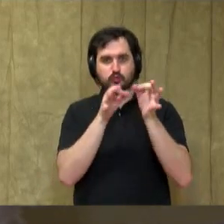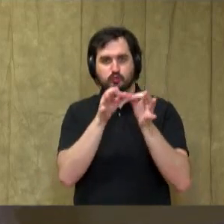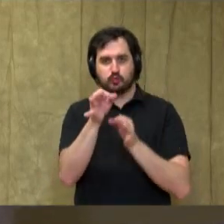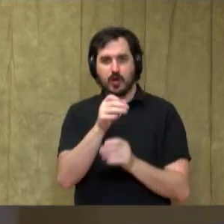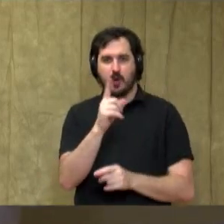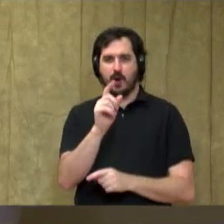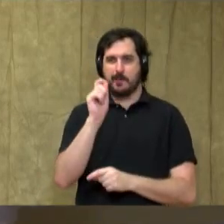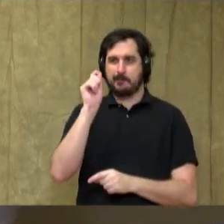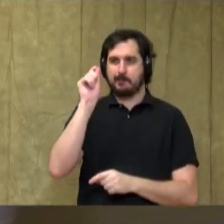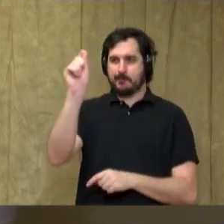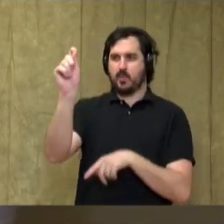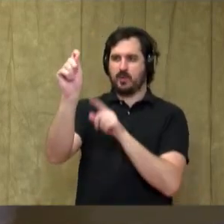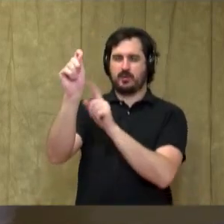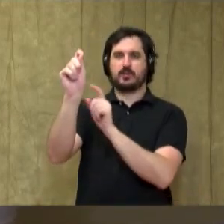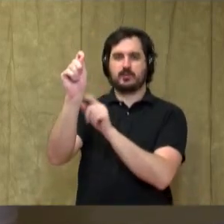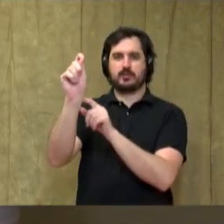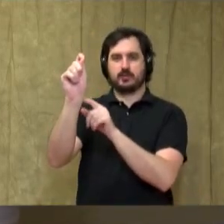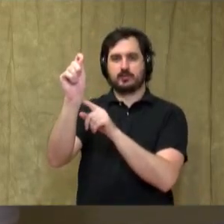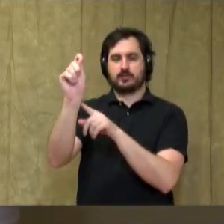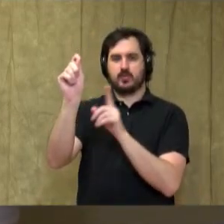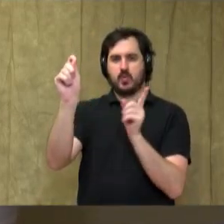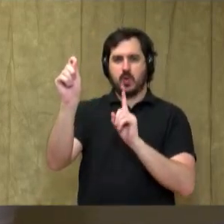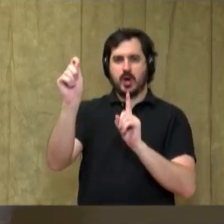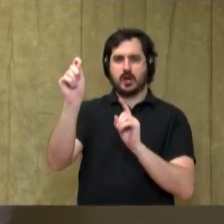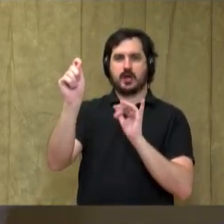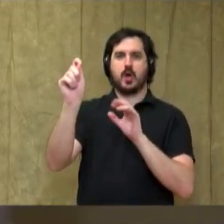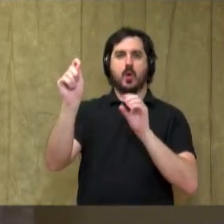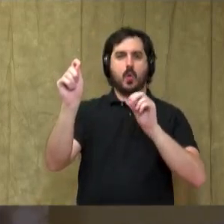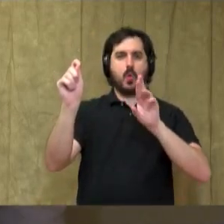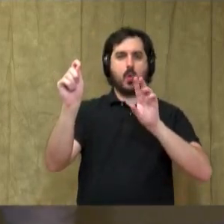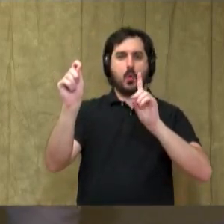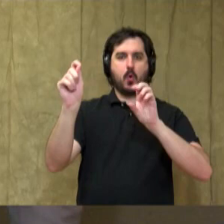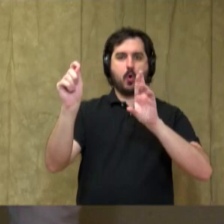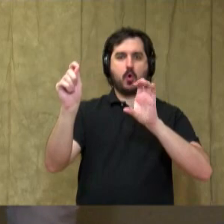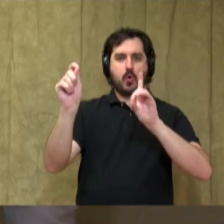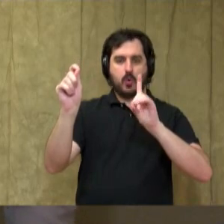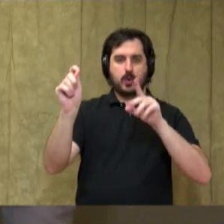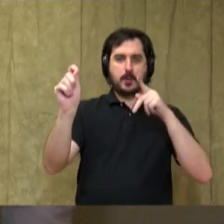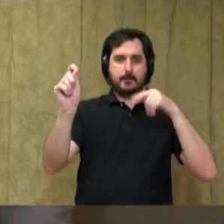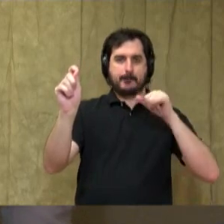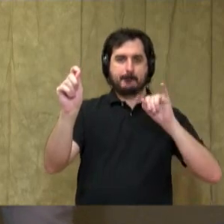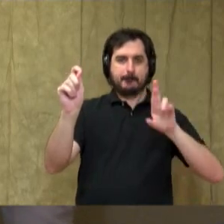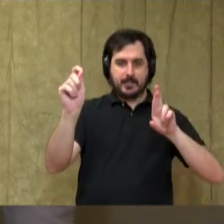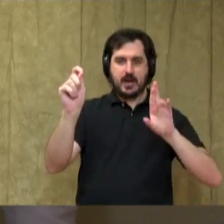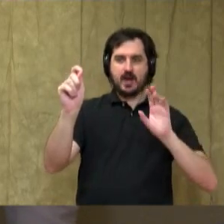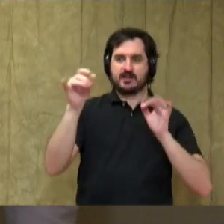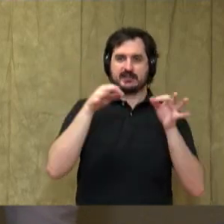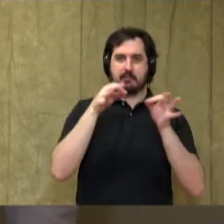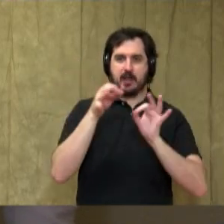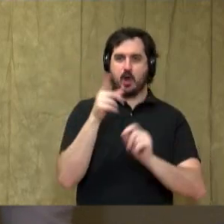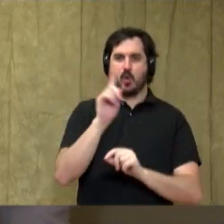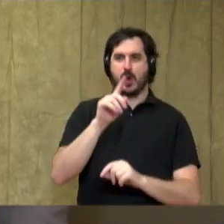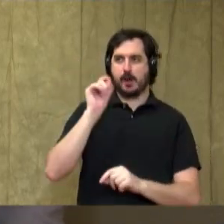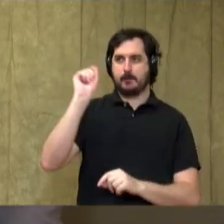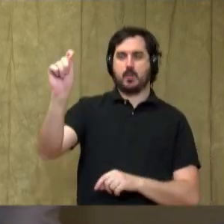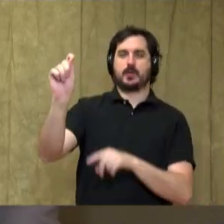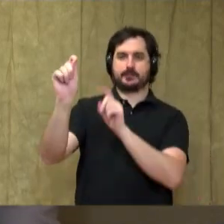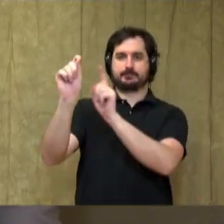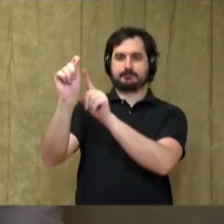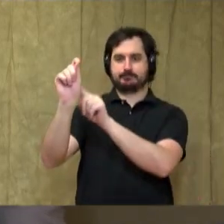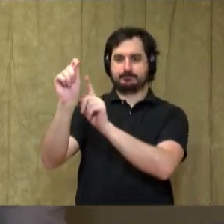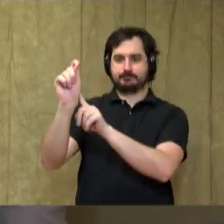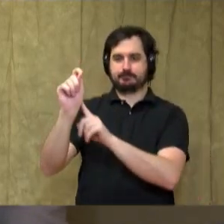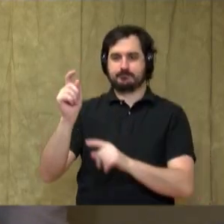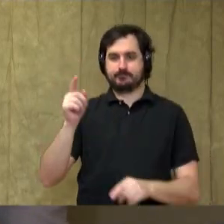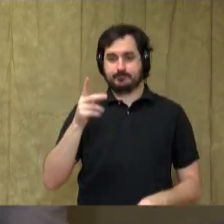coordinate plane, x and y. I want you to look at this. What do you notice here? I'm going to write it larger. There's